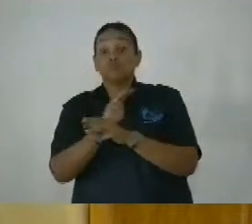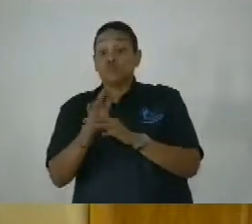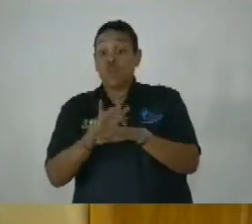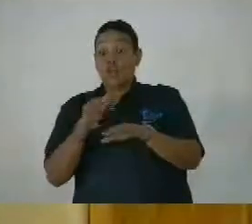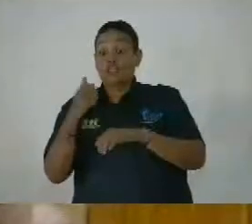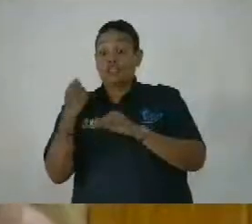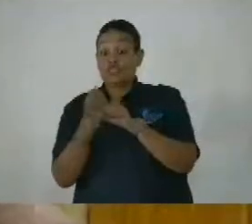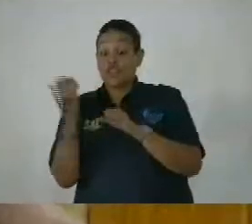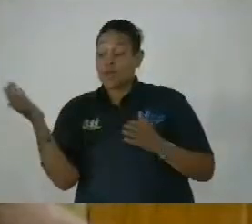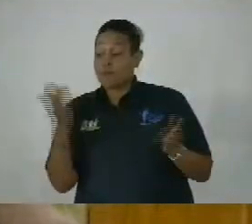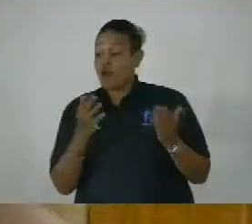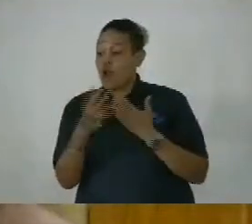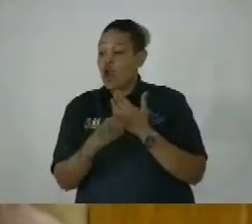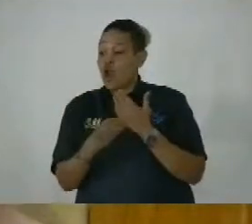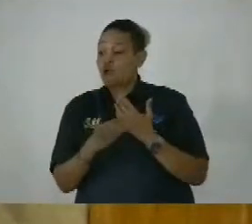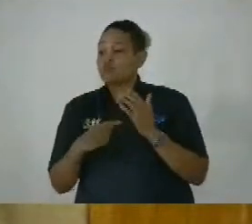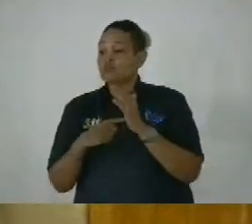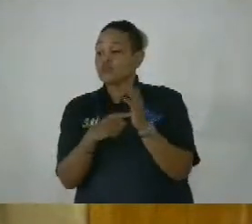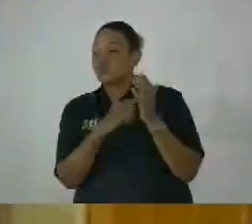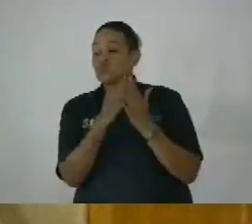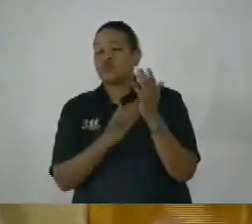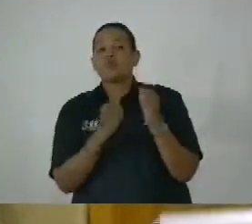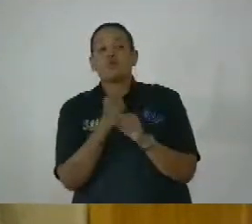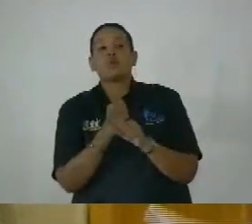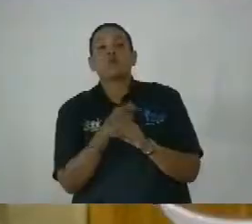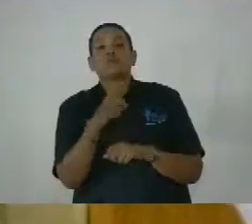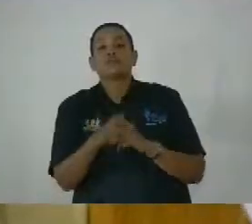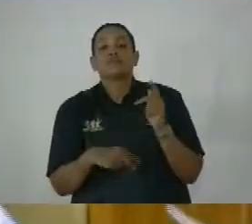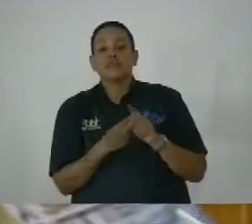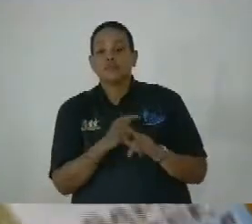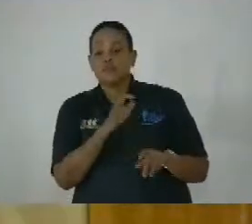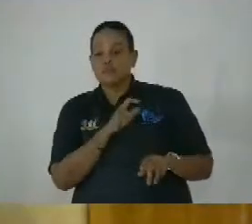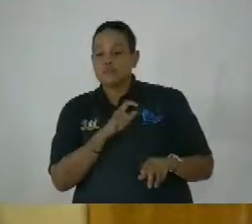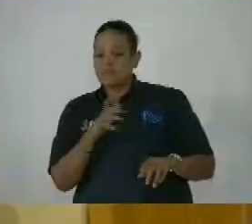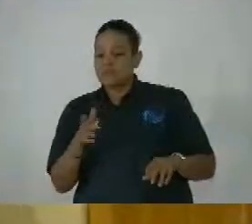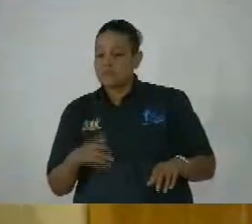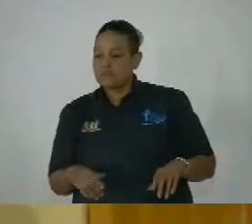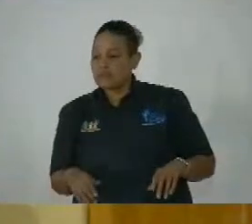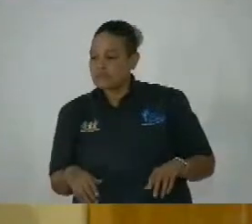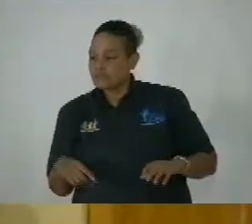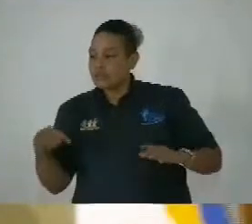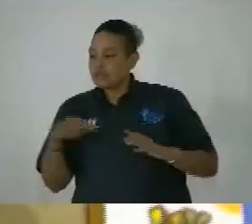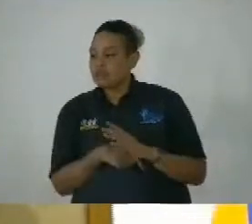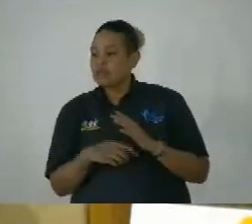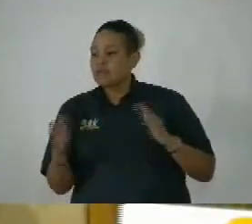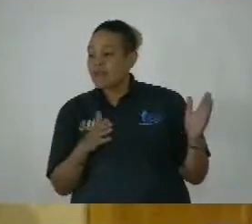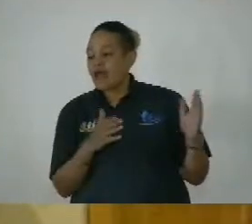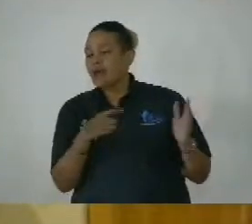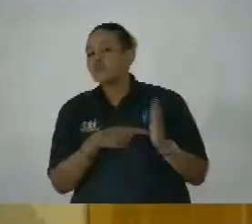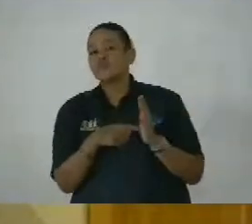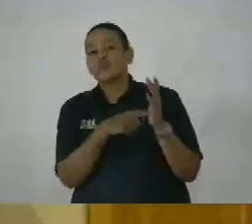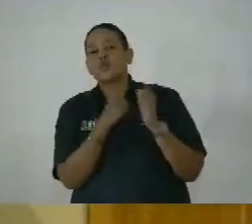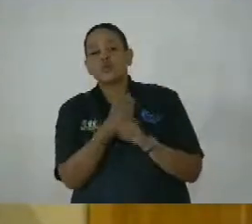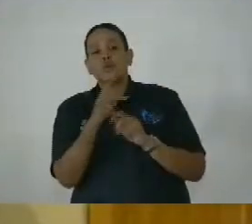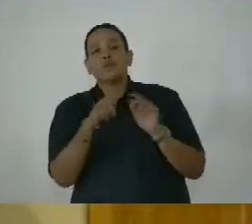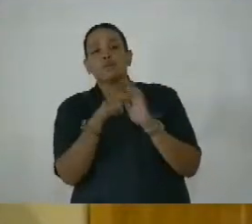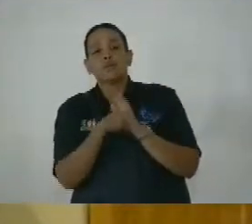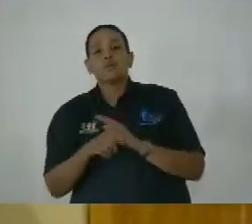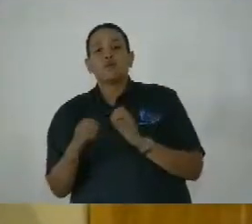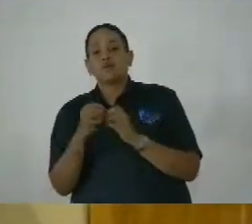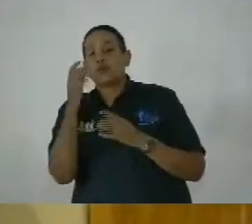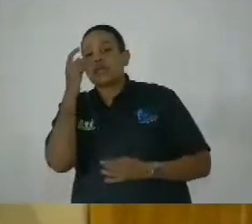here to show some of the work, because this is the kind of police that don't draw excitement. When people are being murdered, that's more